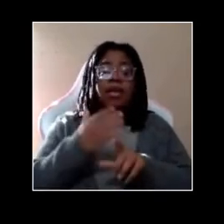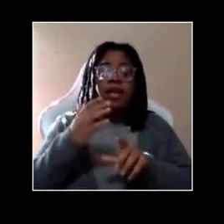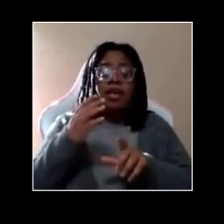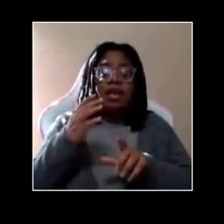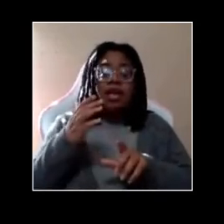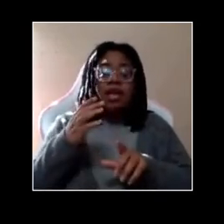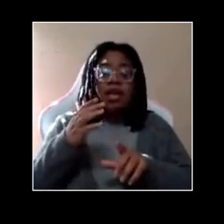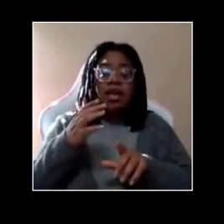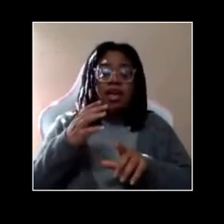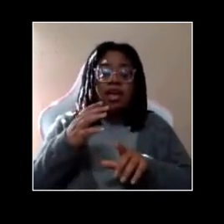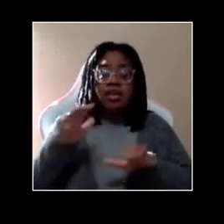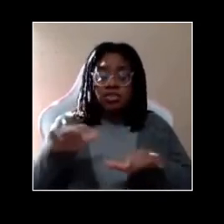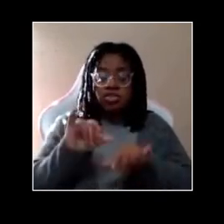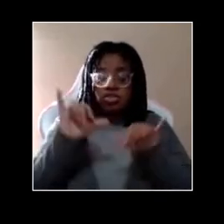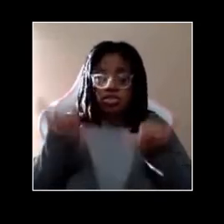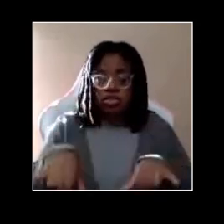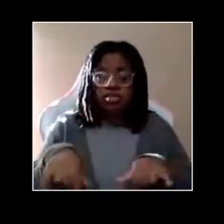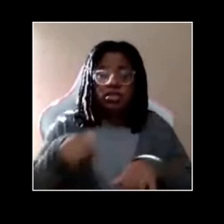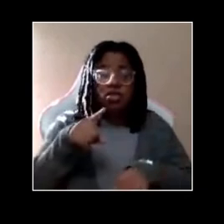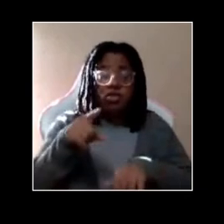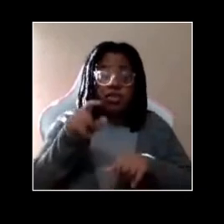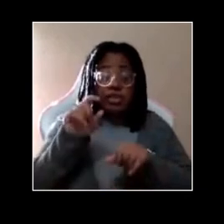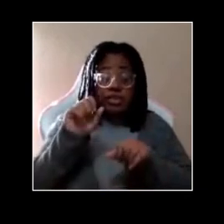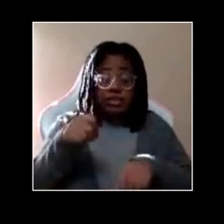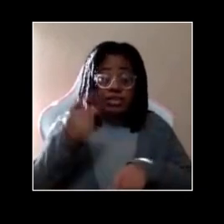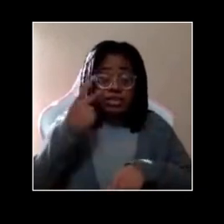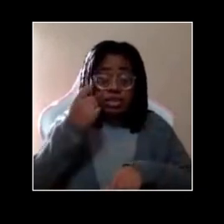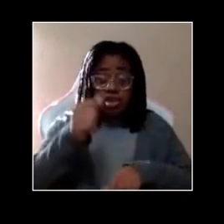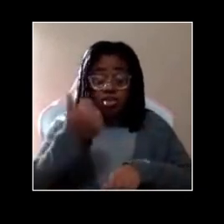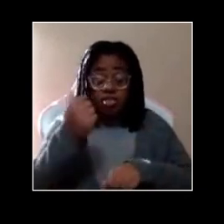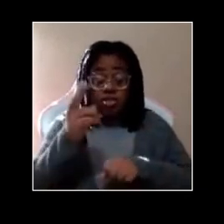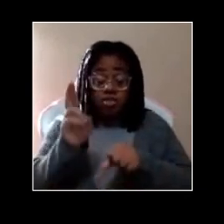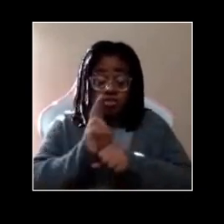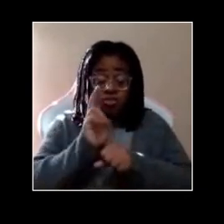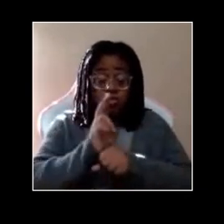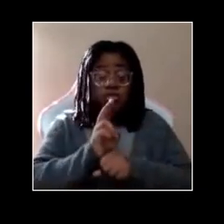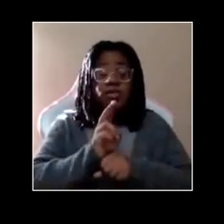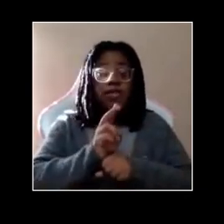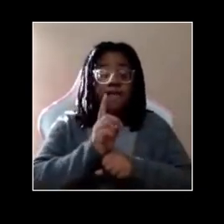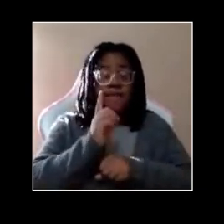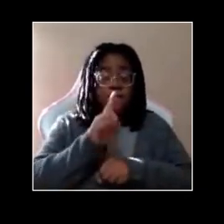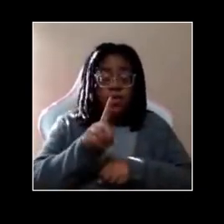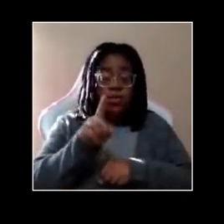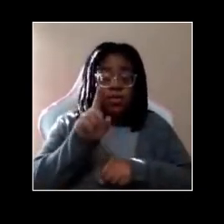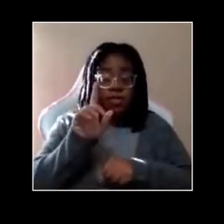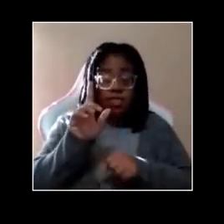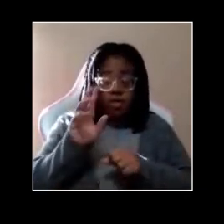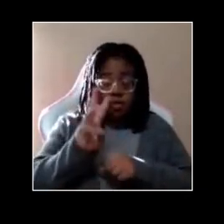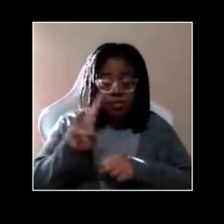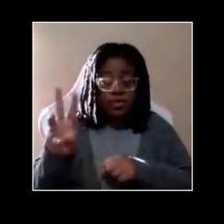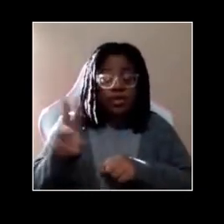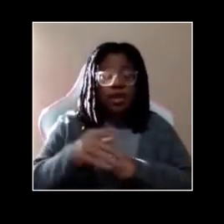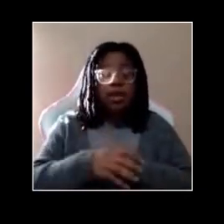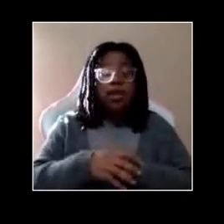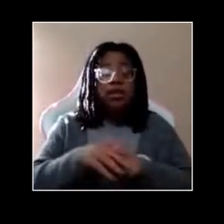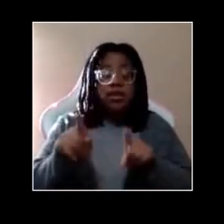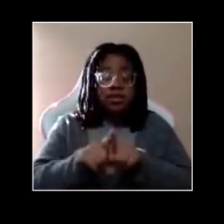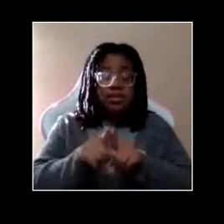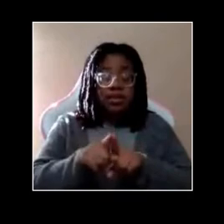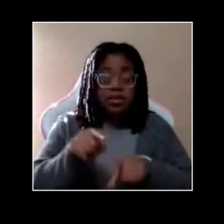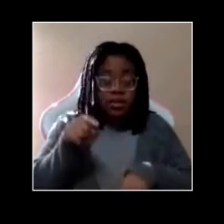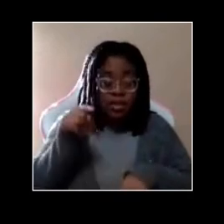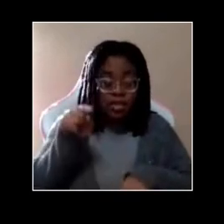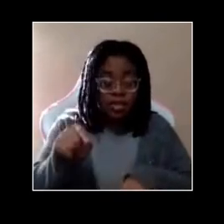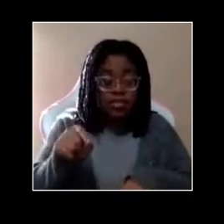also find other toolkits that could be used in the NRPA website. And also, since this toolkit,